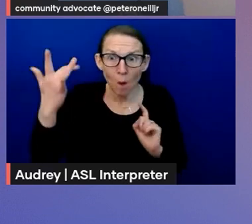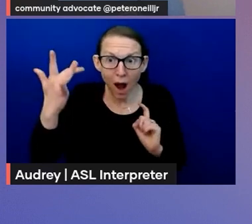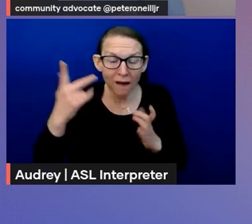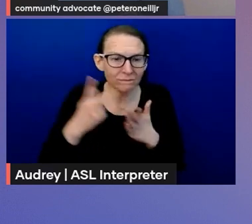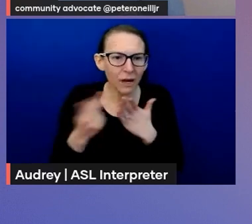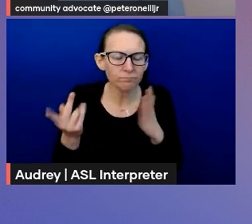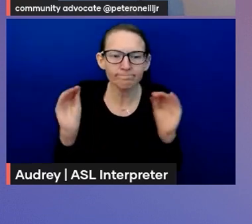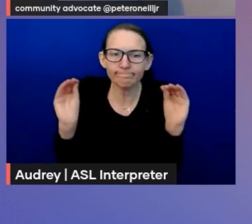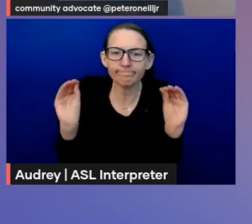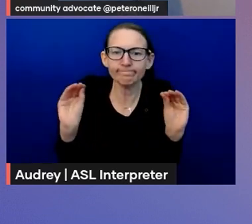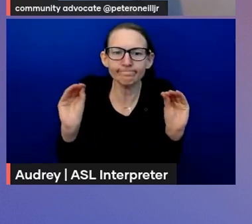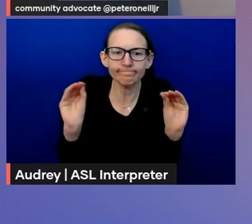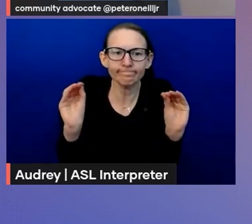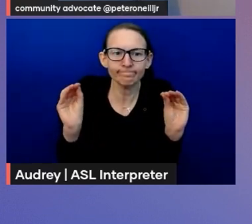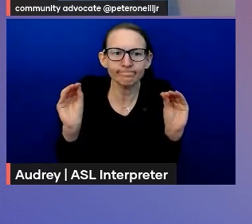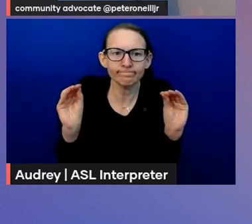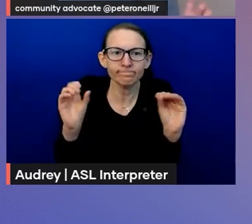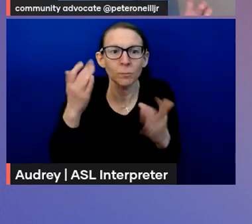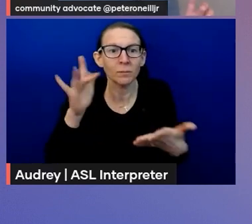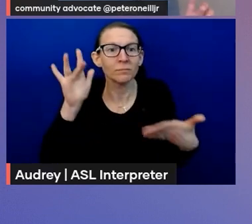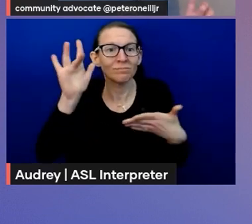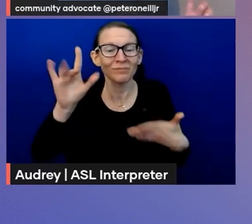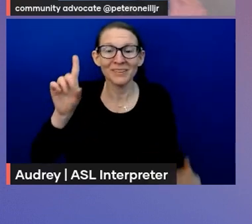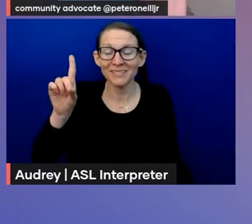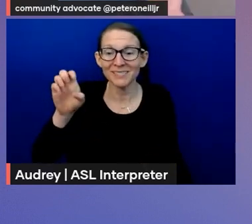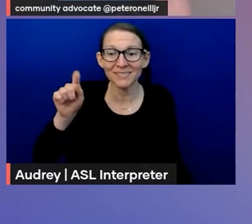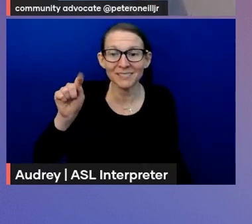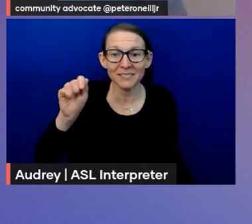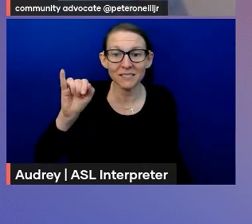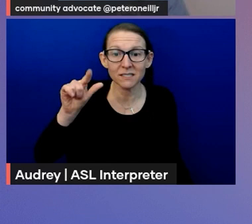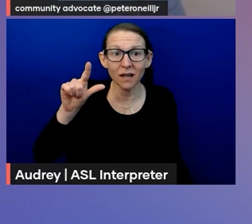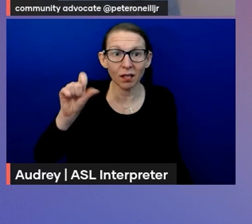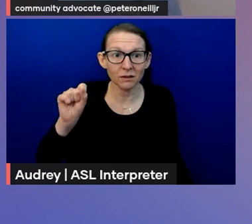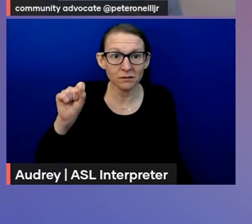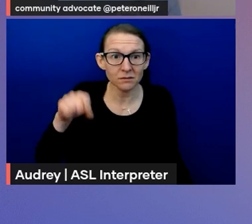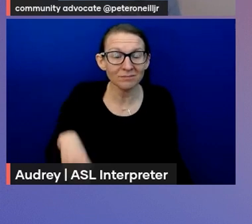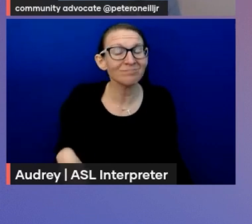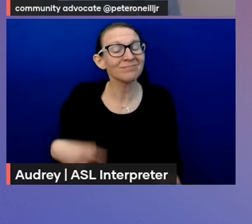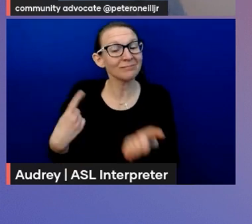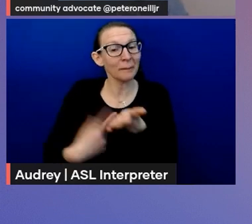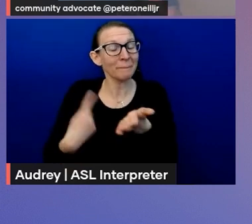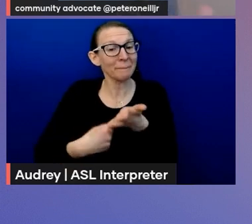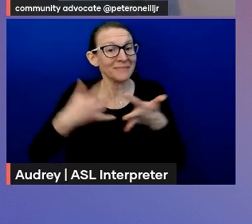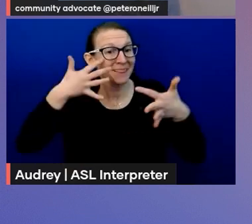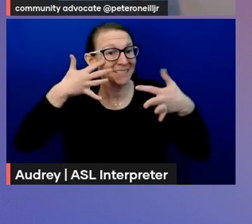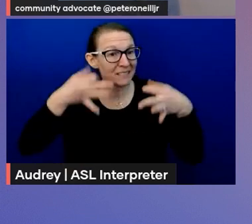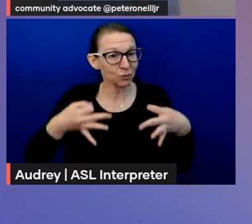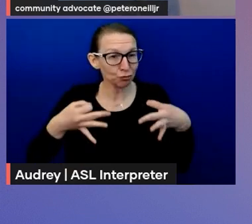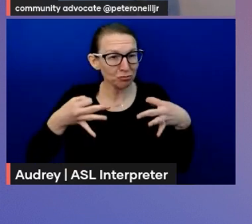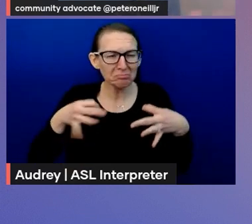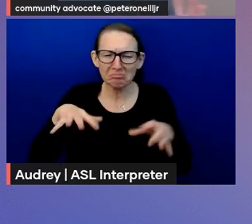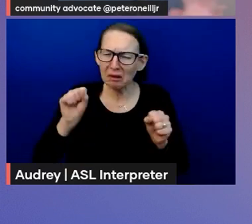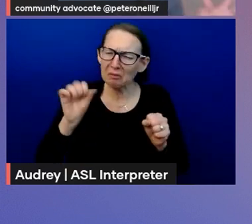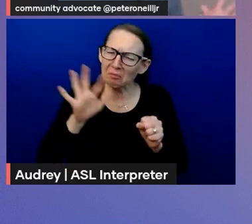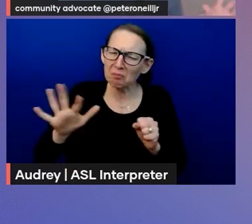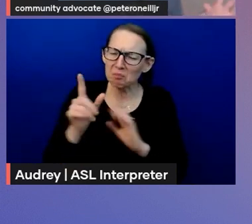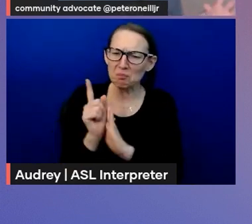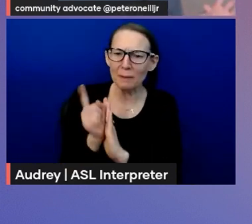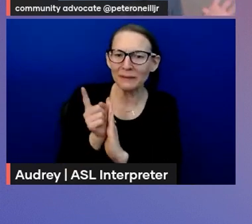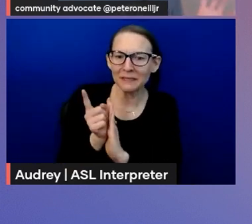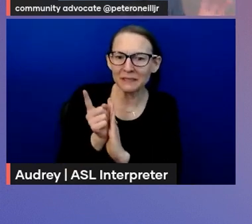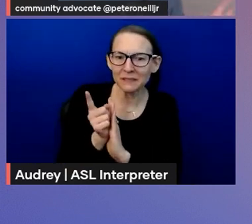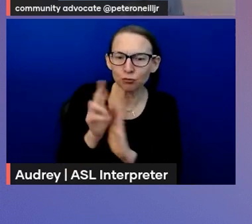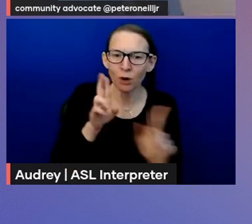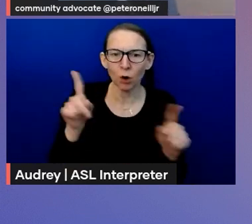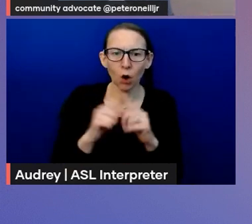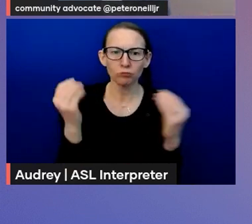So with this one, right, we might want to hit details. With the decisions, sometimes it takes about a minute for them to